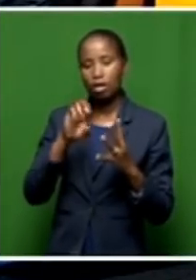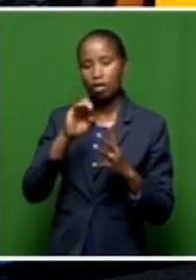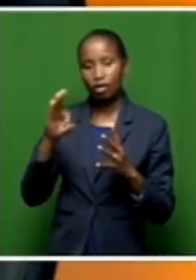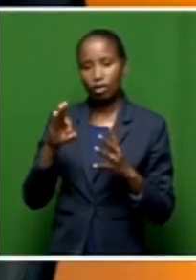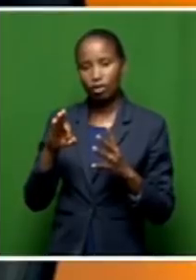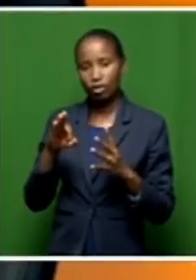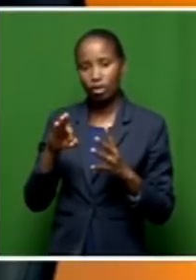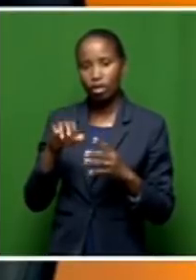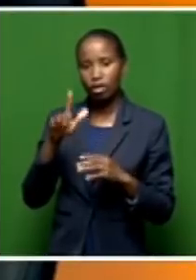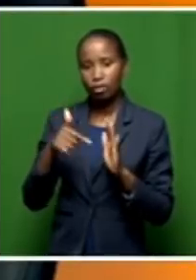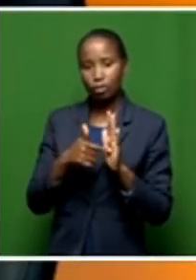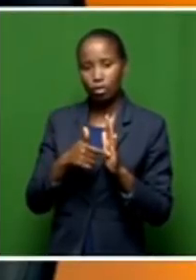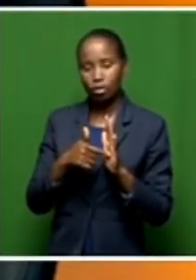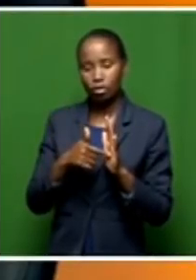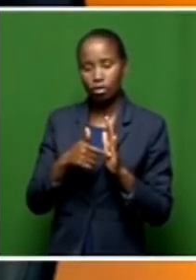Freedom Front Plus is